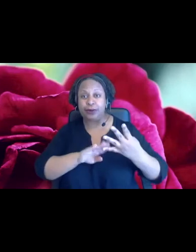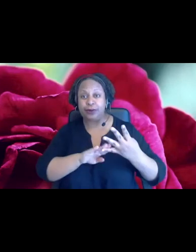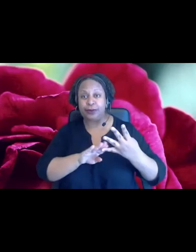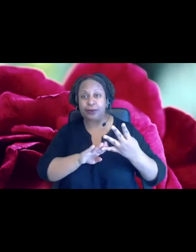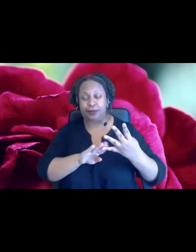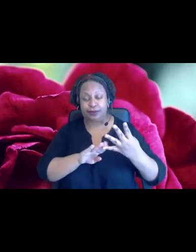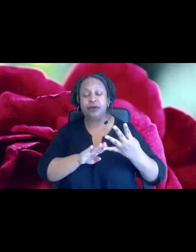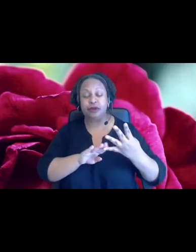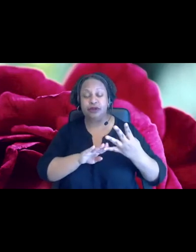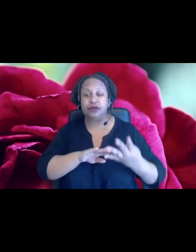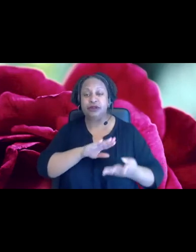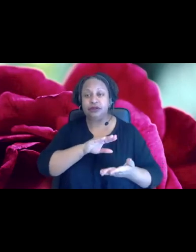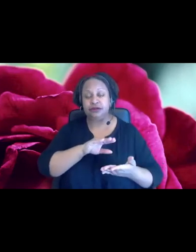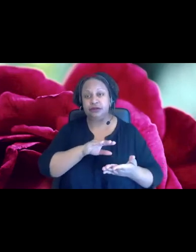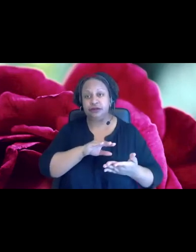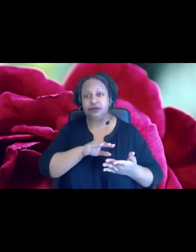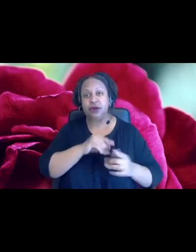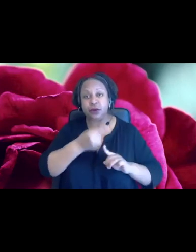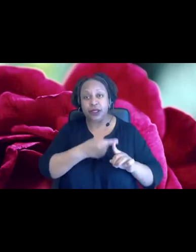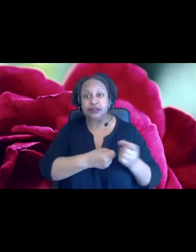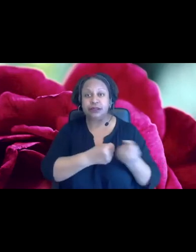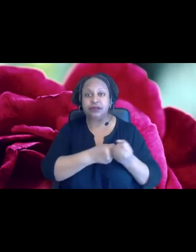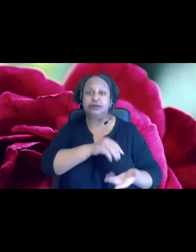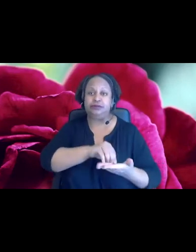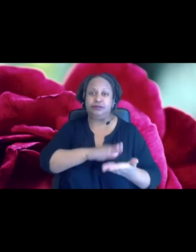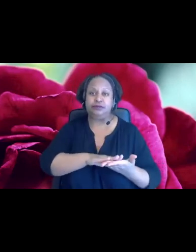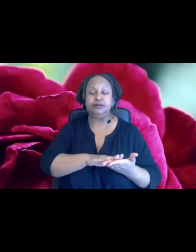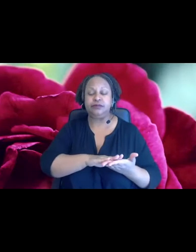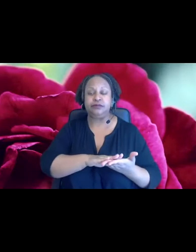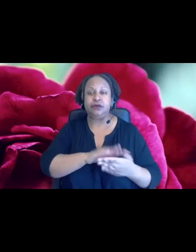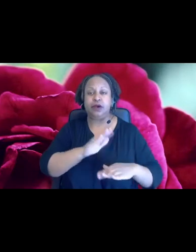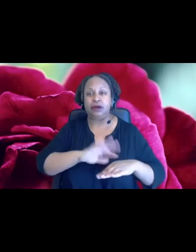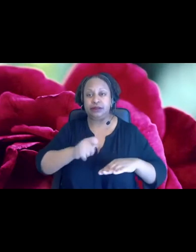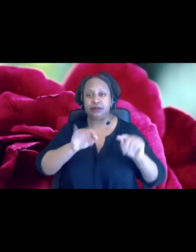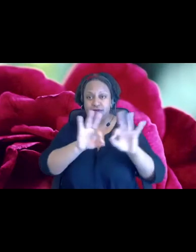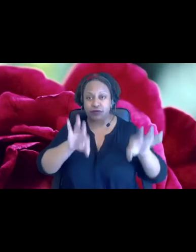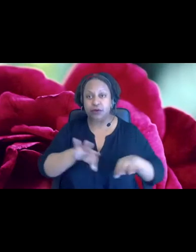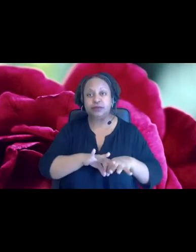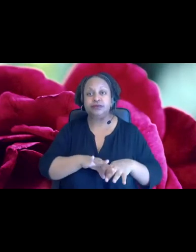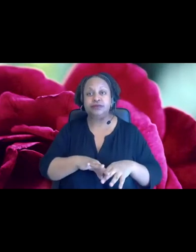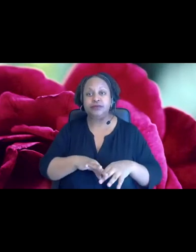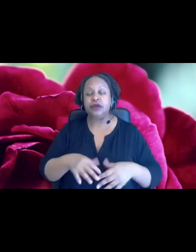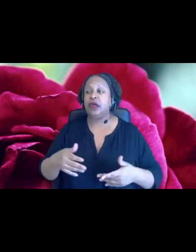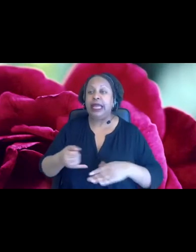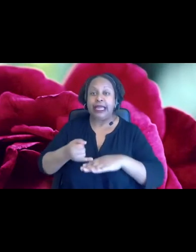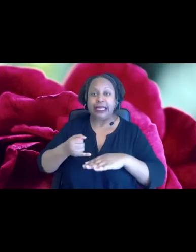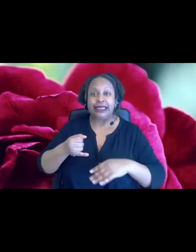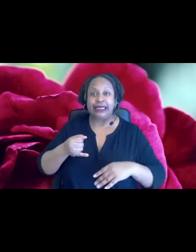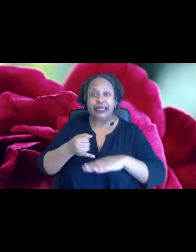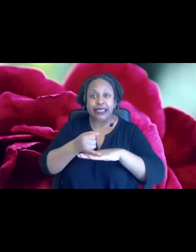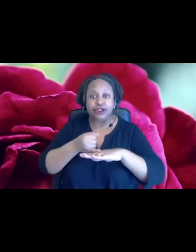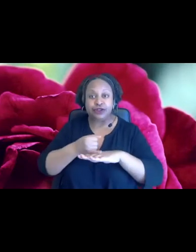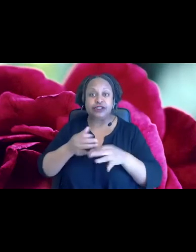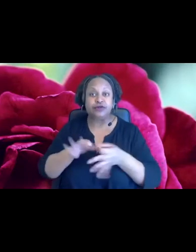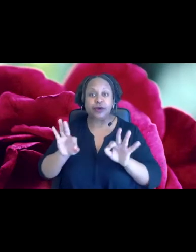interest-free loan, that it was initially $40,000, of which 10